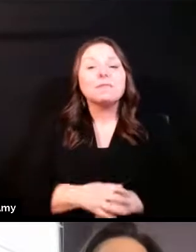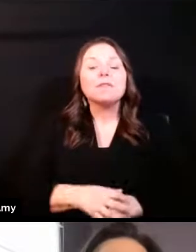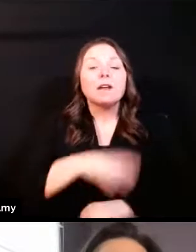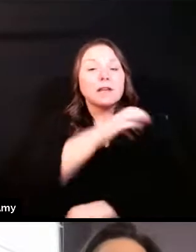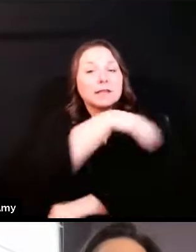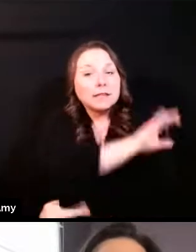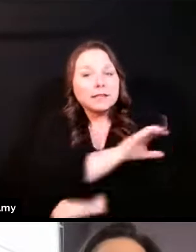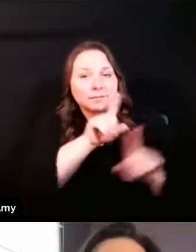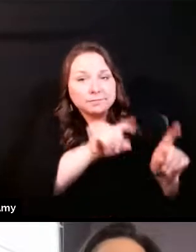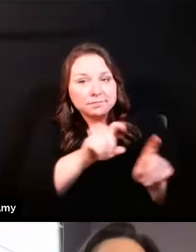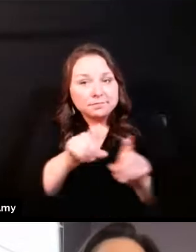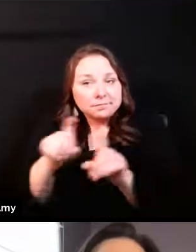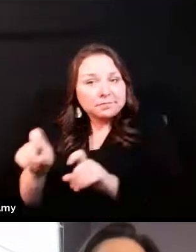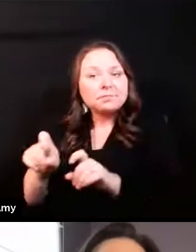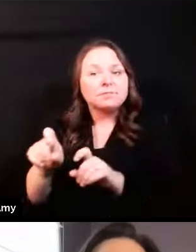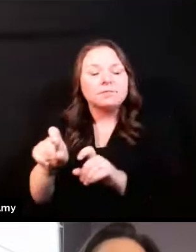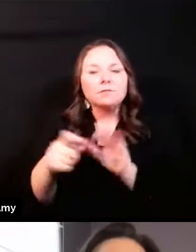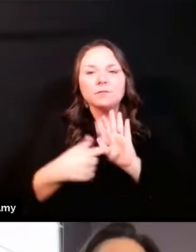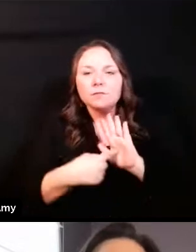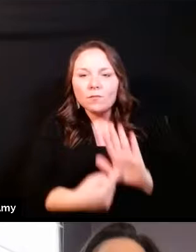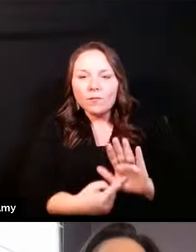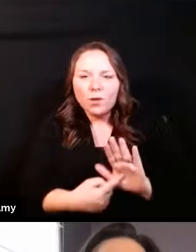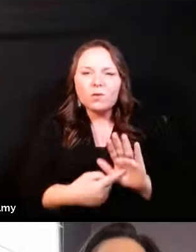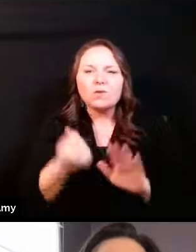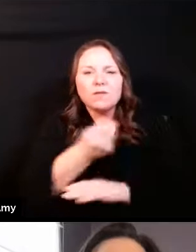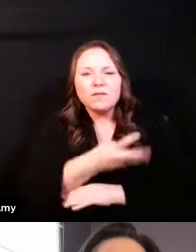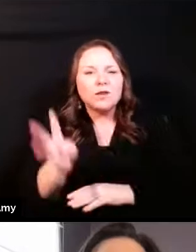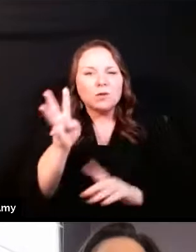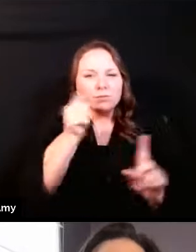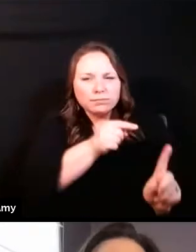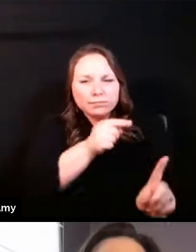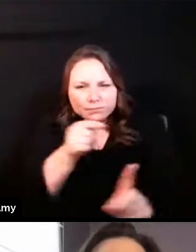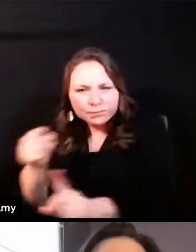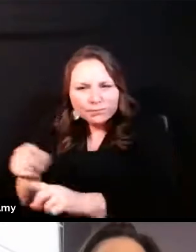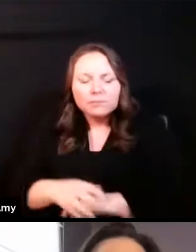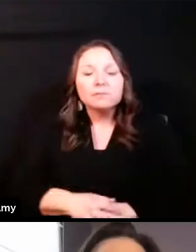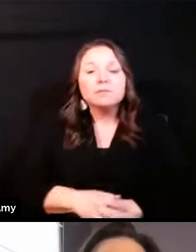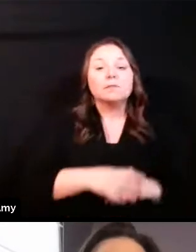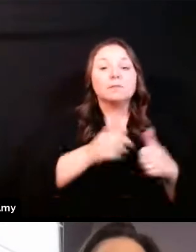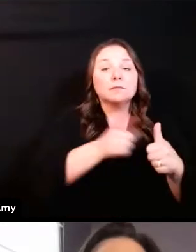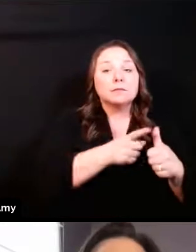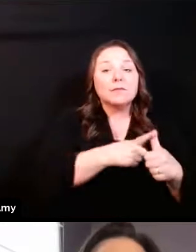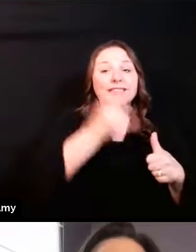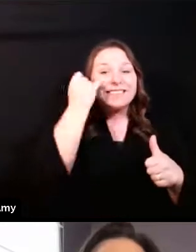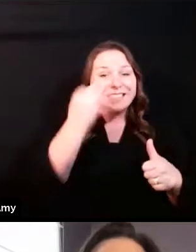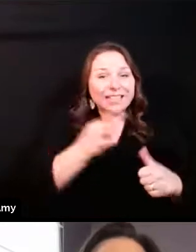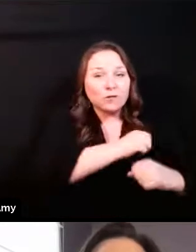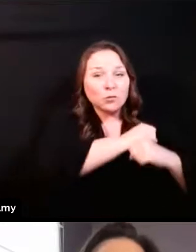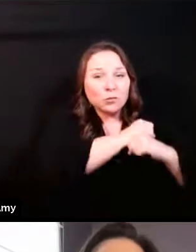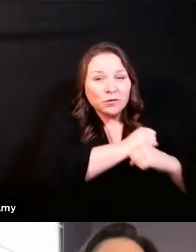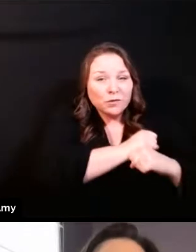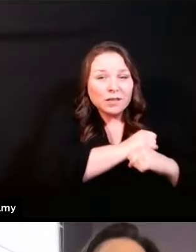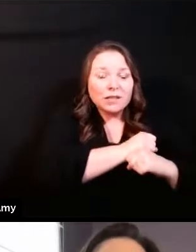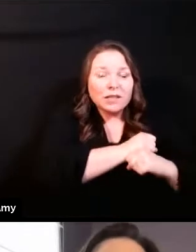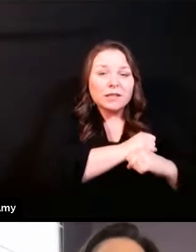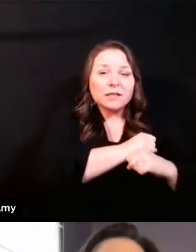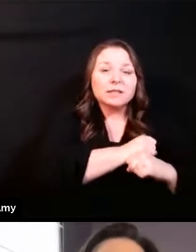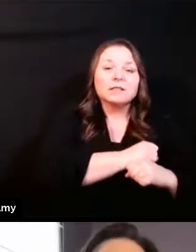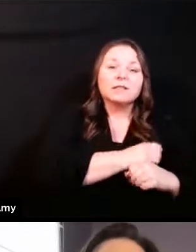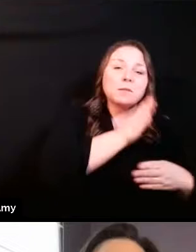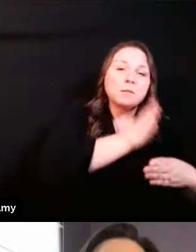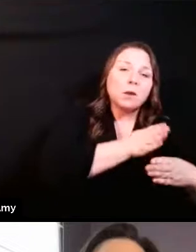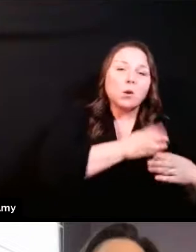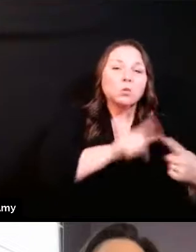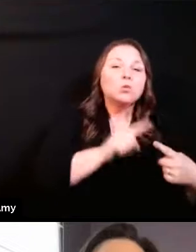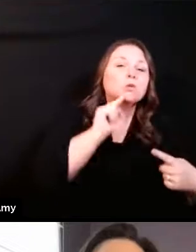clinical trials tested a few primary endpoints. They tested whether the vaccine prevented moderate to severe disease, but